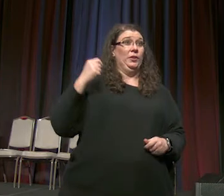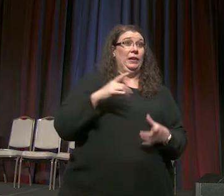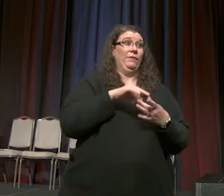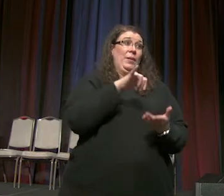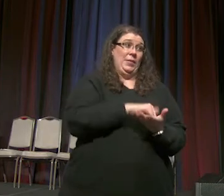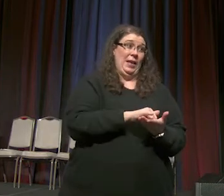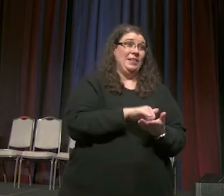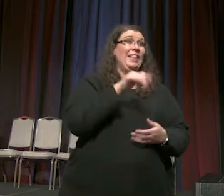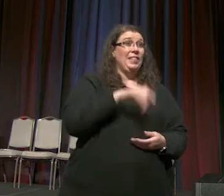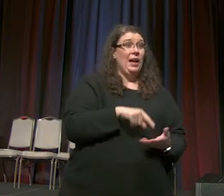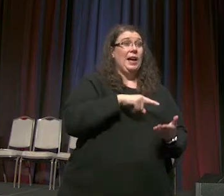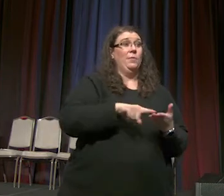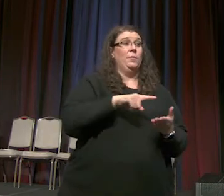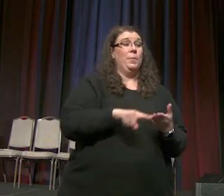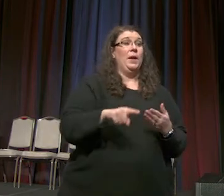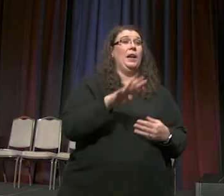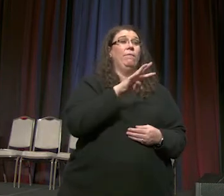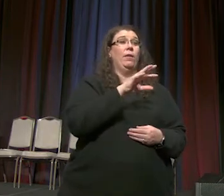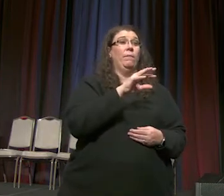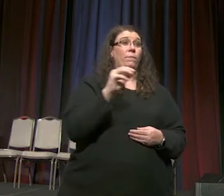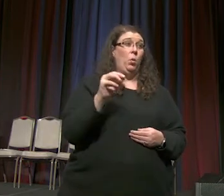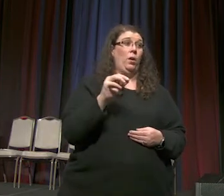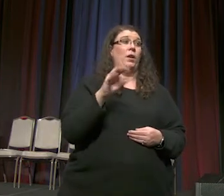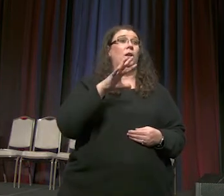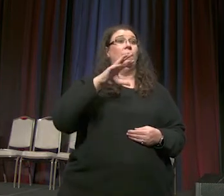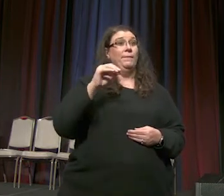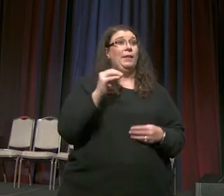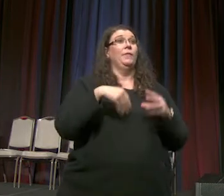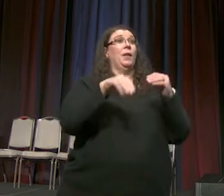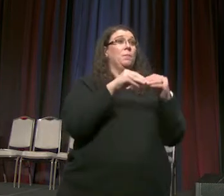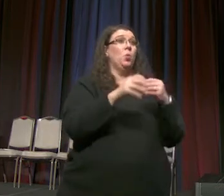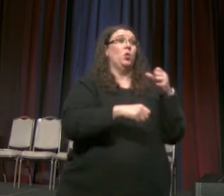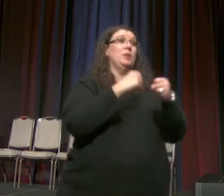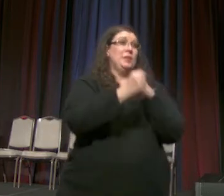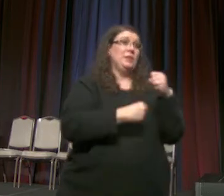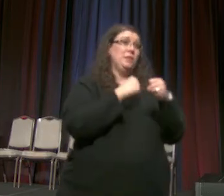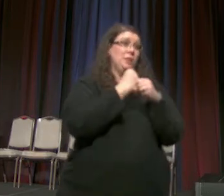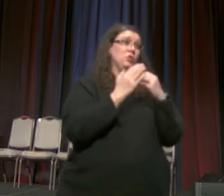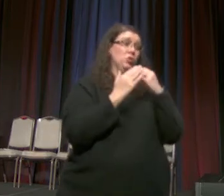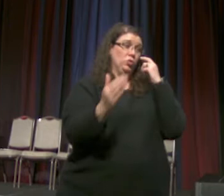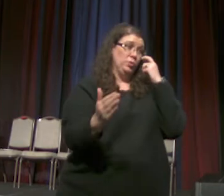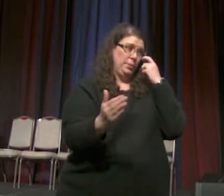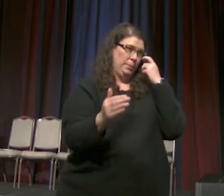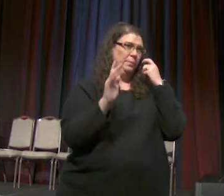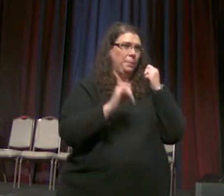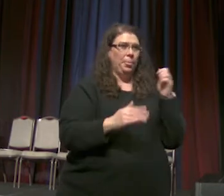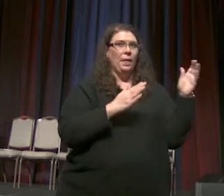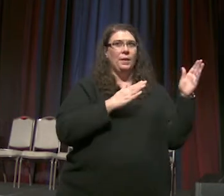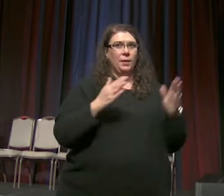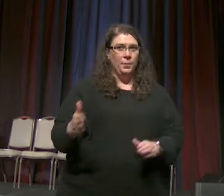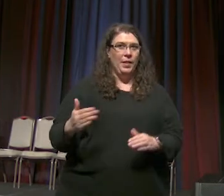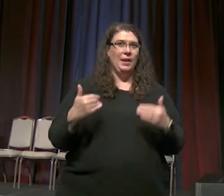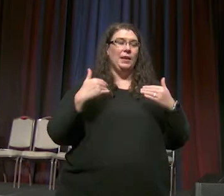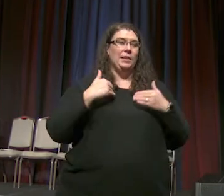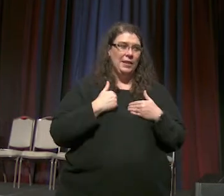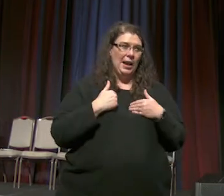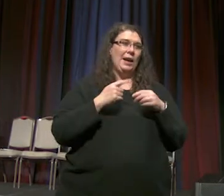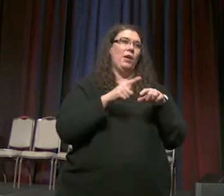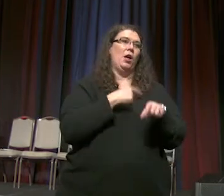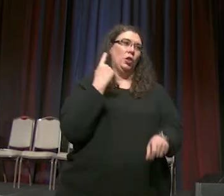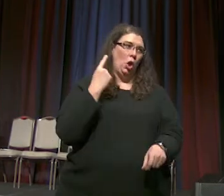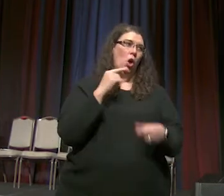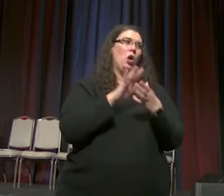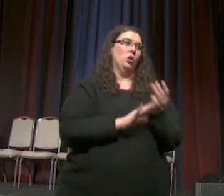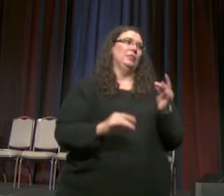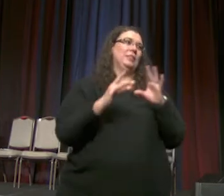paying benefits for 40 or even 50 more years. These plans have a very long